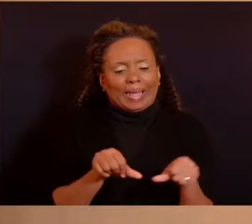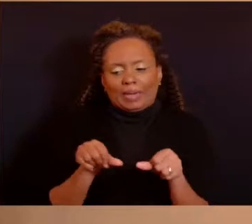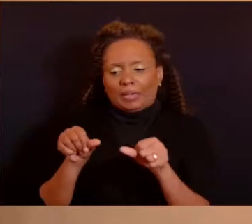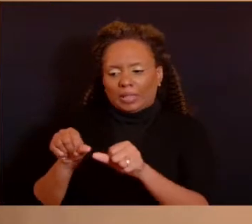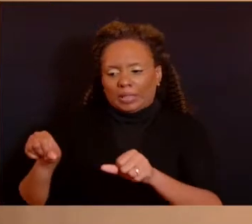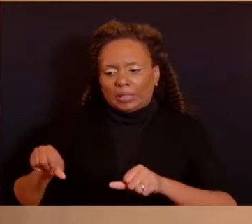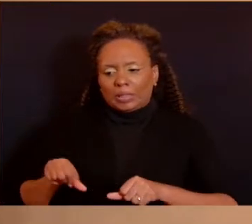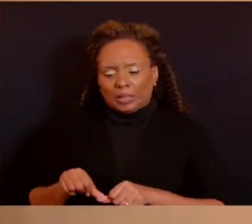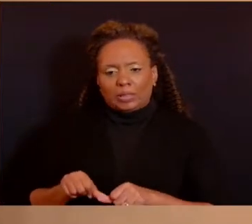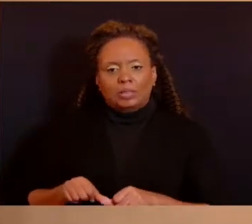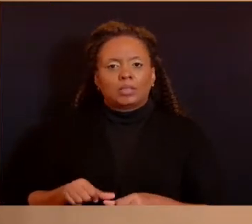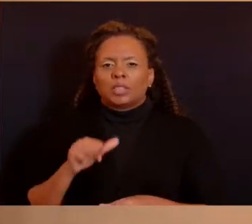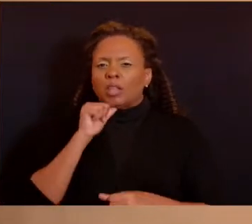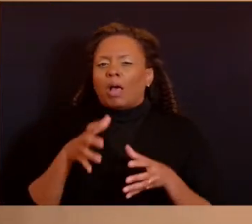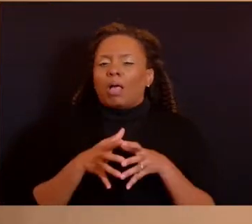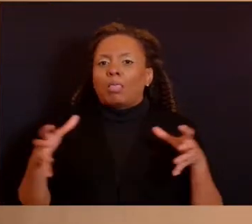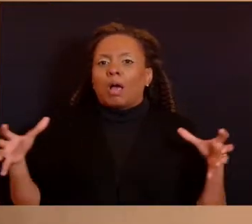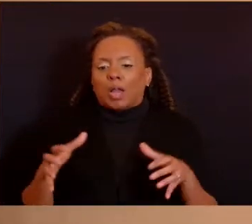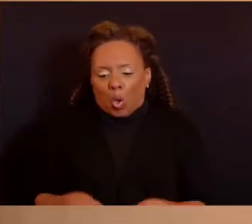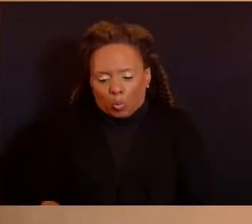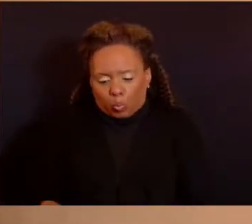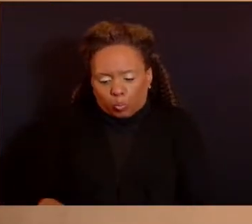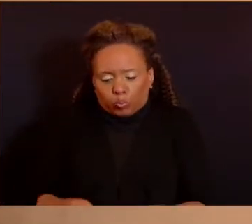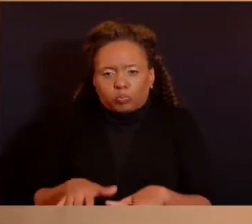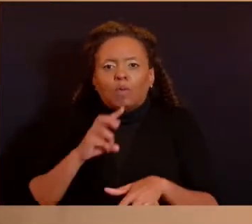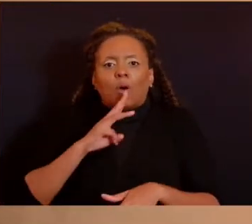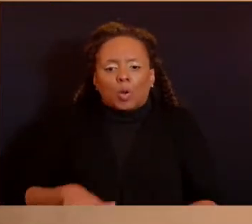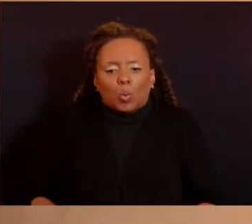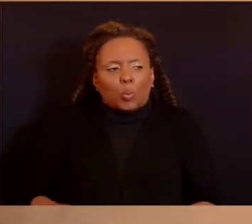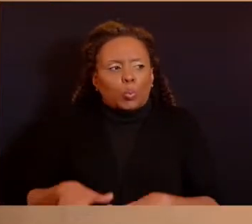decreased flooding in that general area.